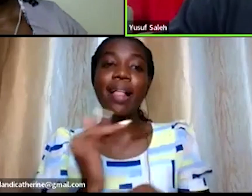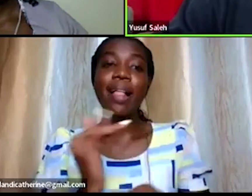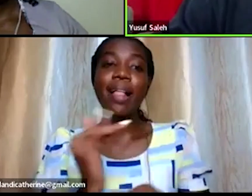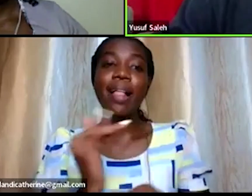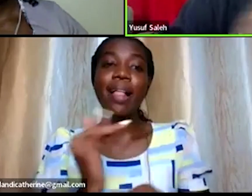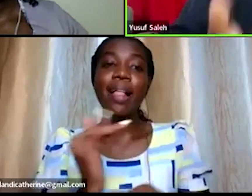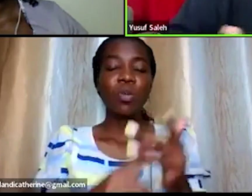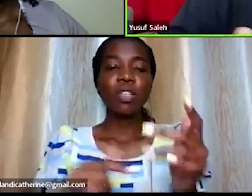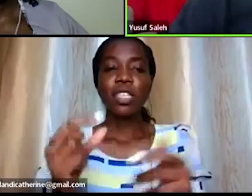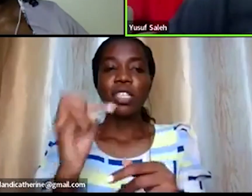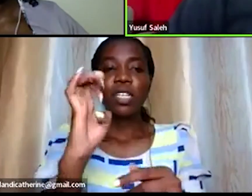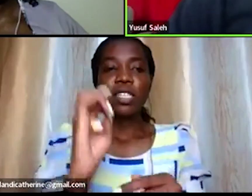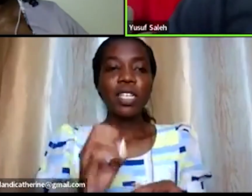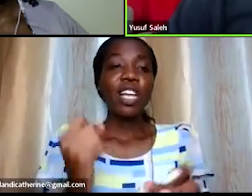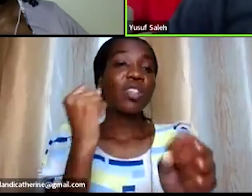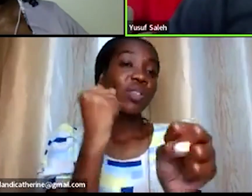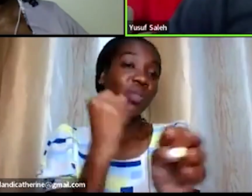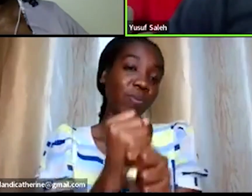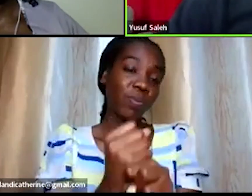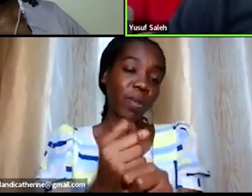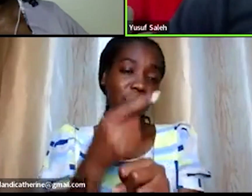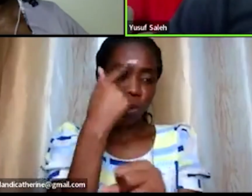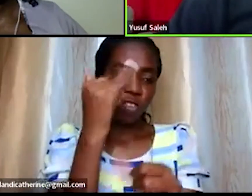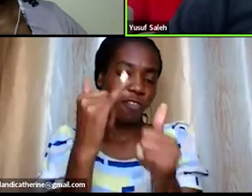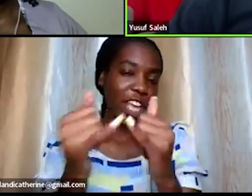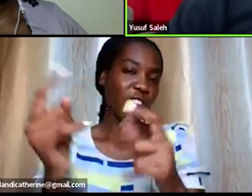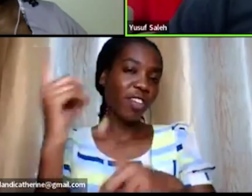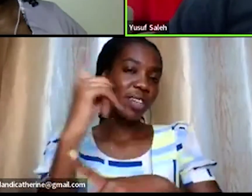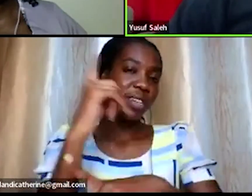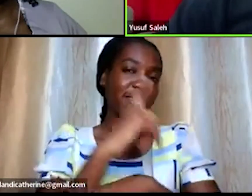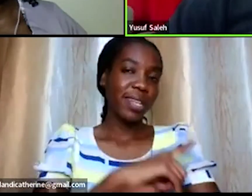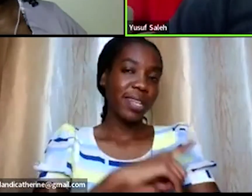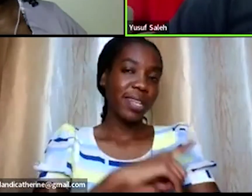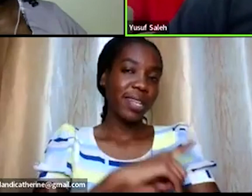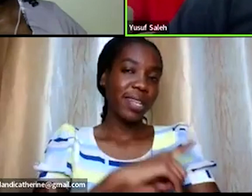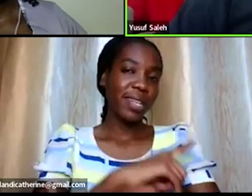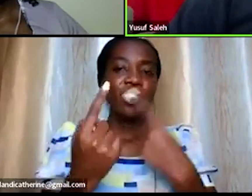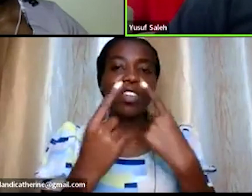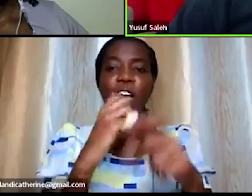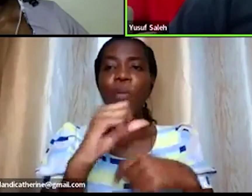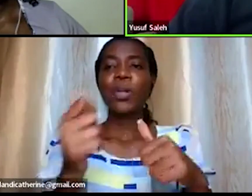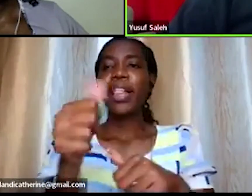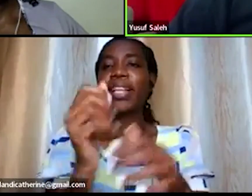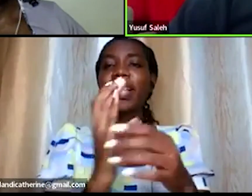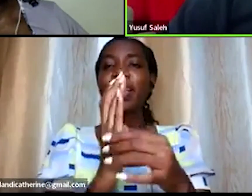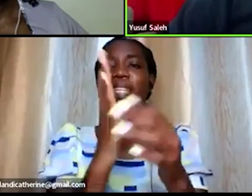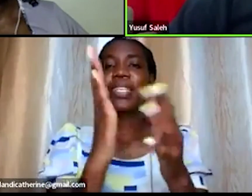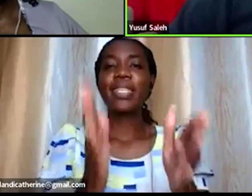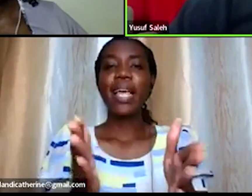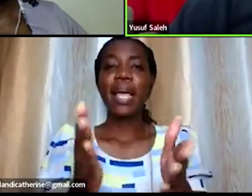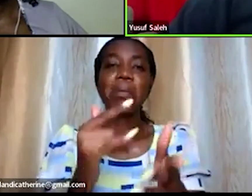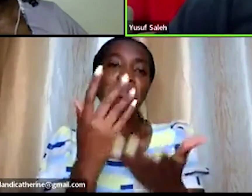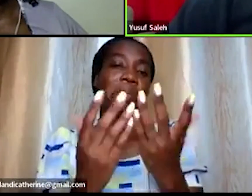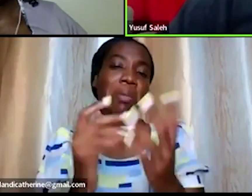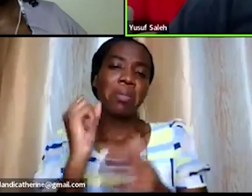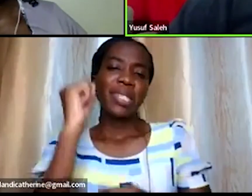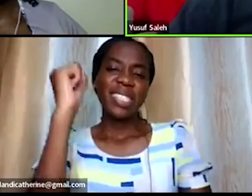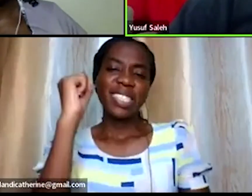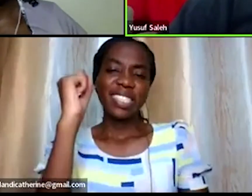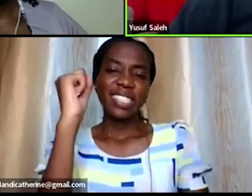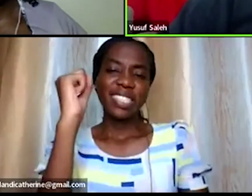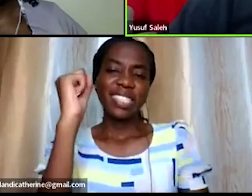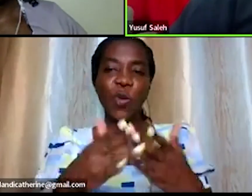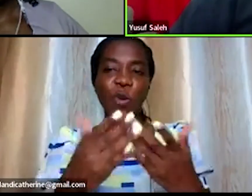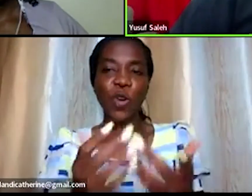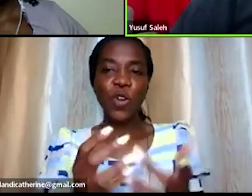the leadership. Because at the end of the day, look at talk about any leader. be it a politician or a man or a